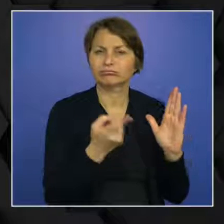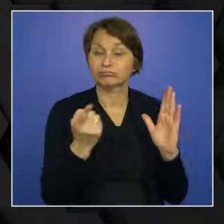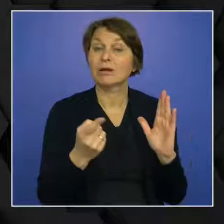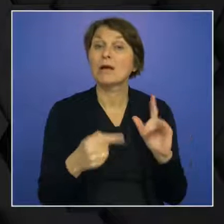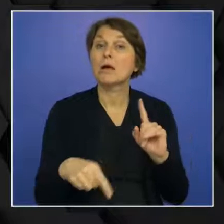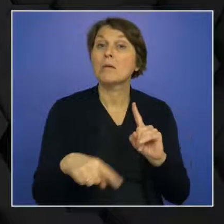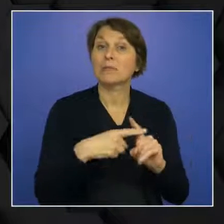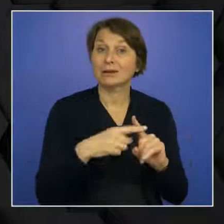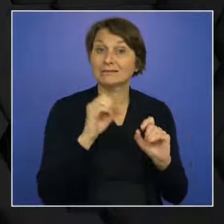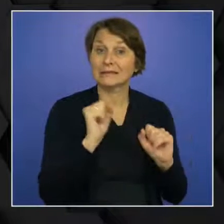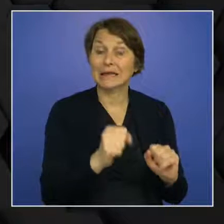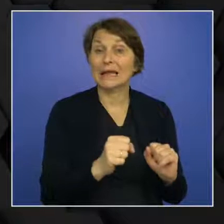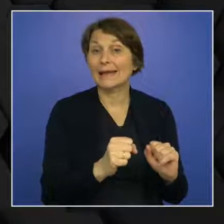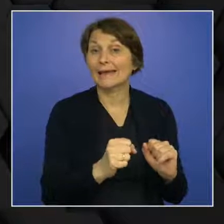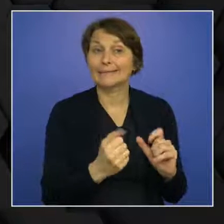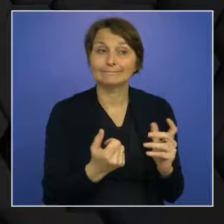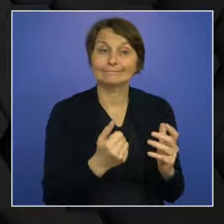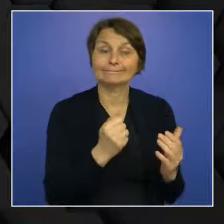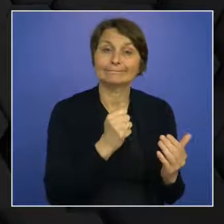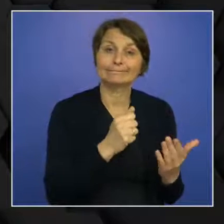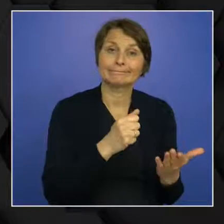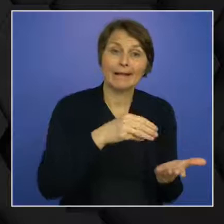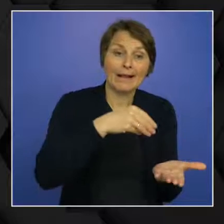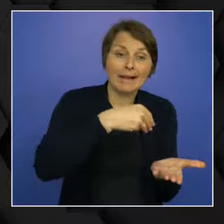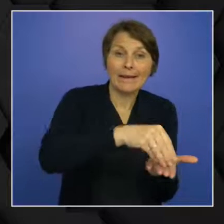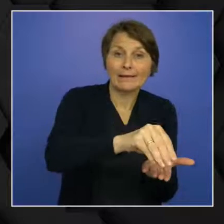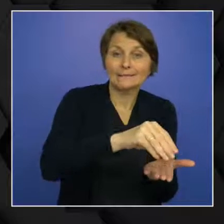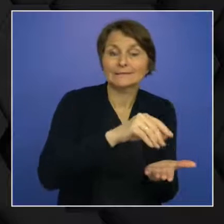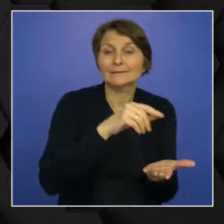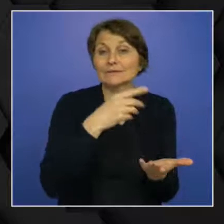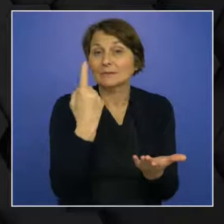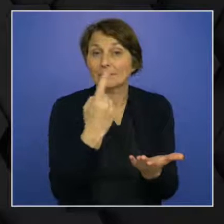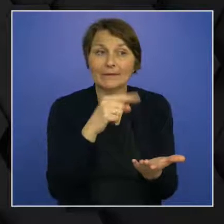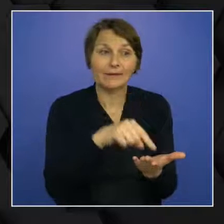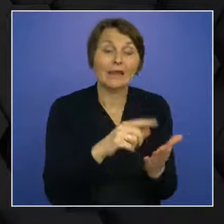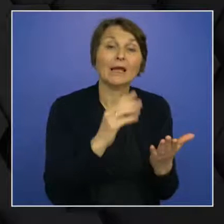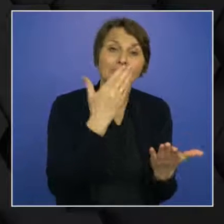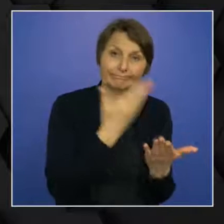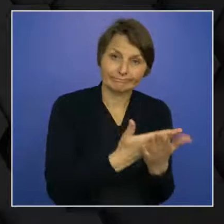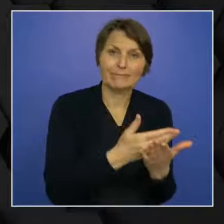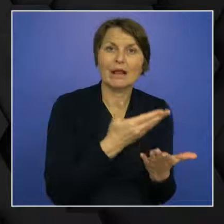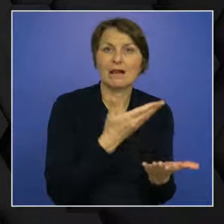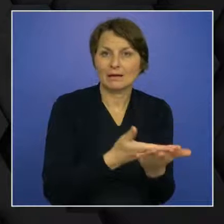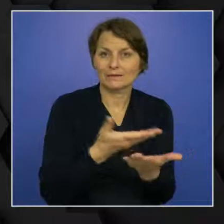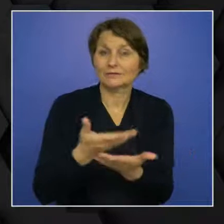they have to log in or pay something, or they have to send a token to it so it can come back.